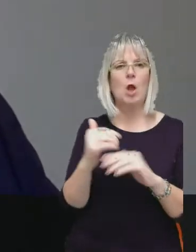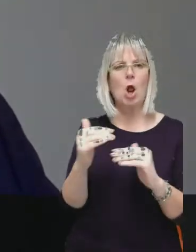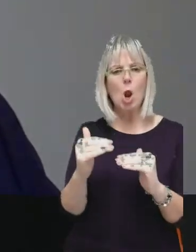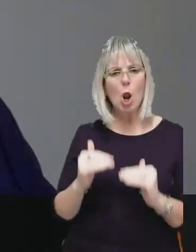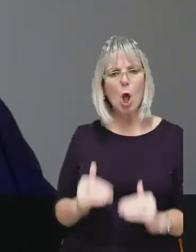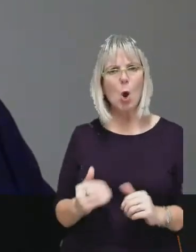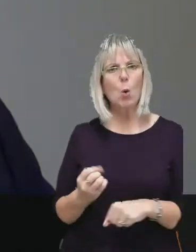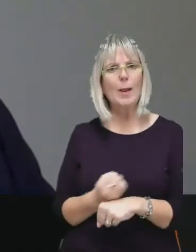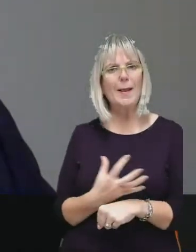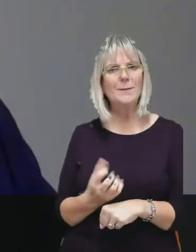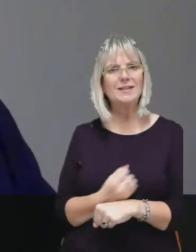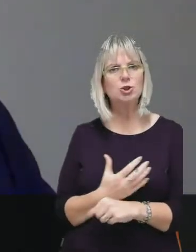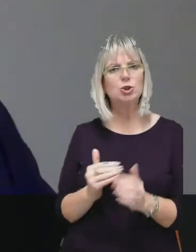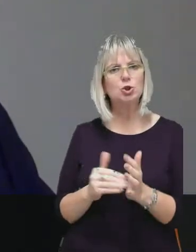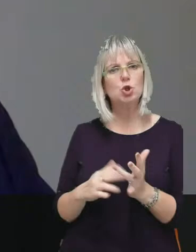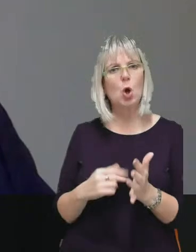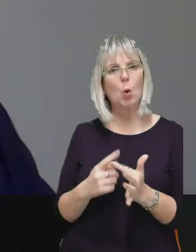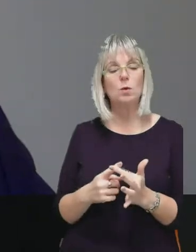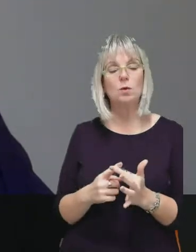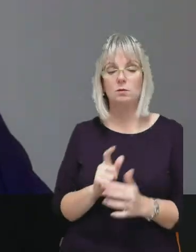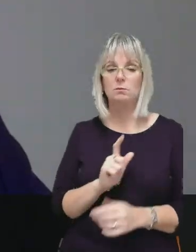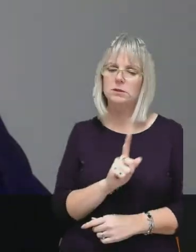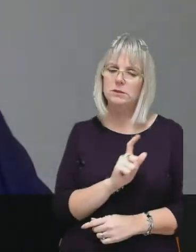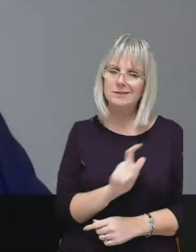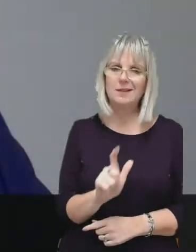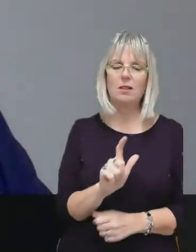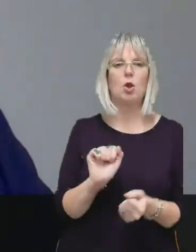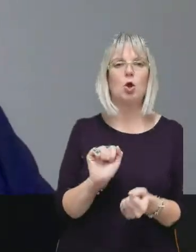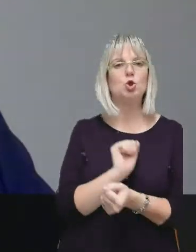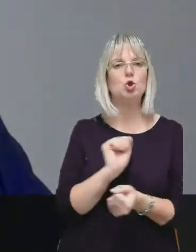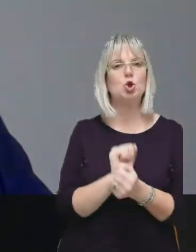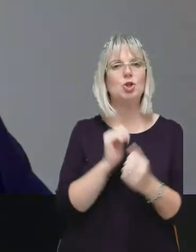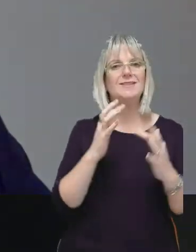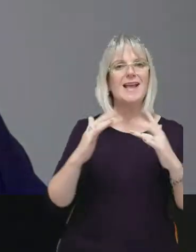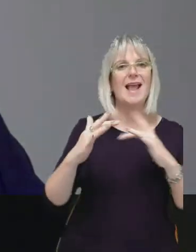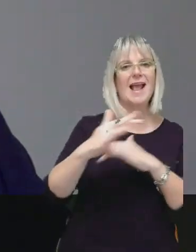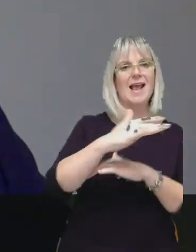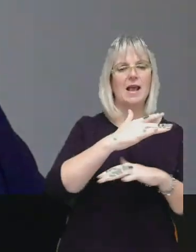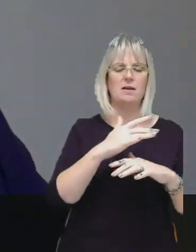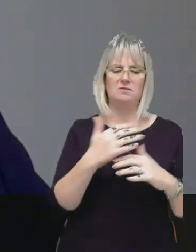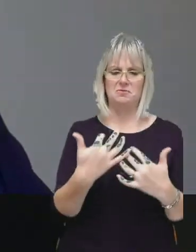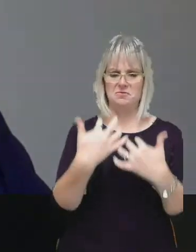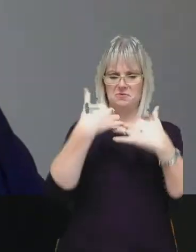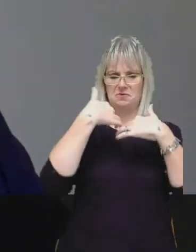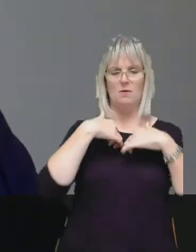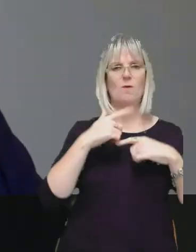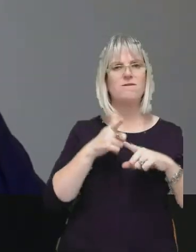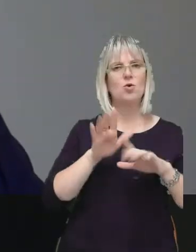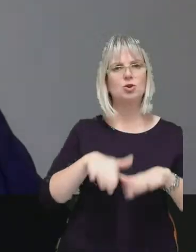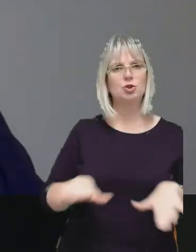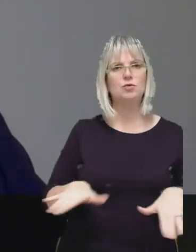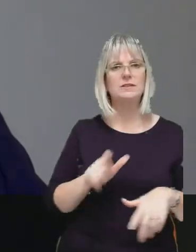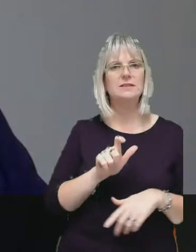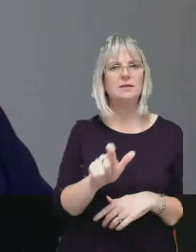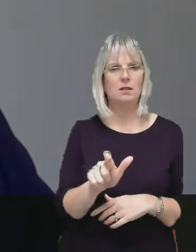we're still not doing enough. So it means we actually need to do more to bring down that pollution in the first place. And